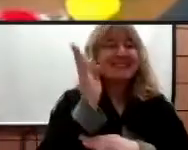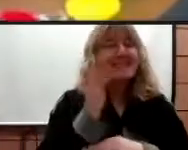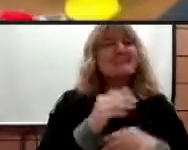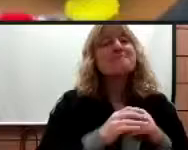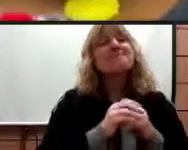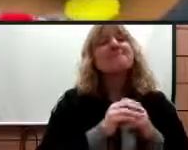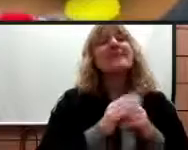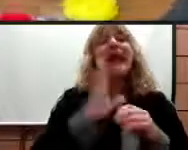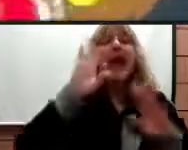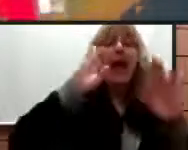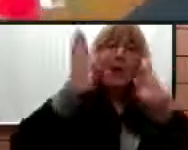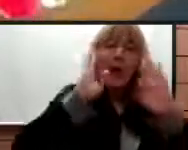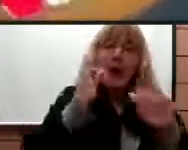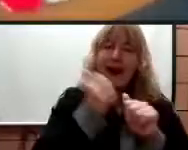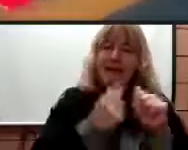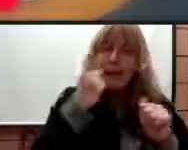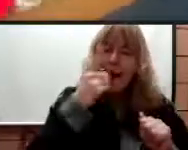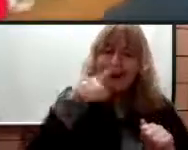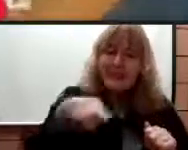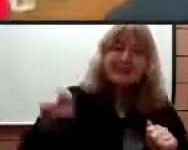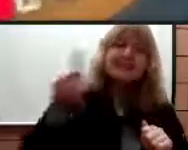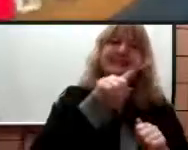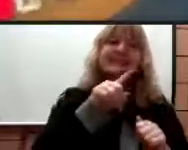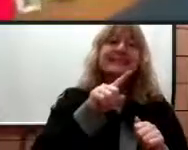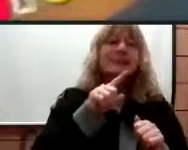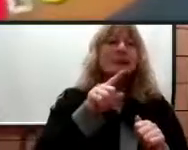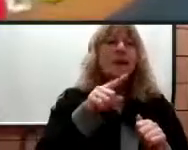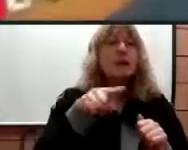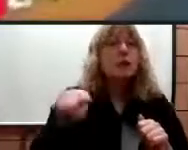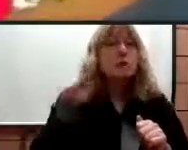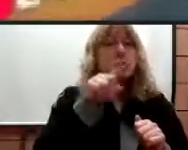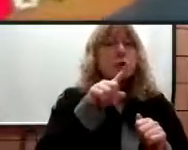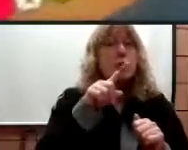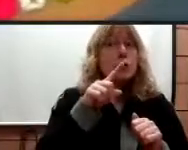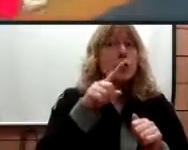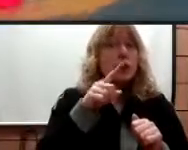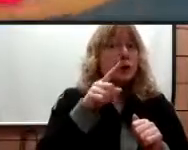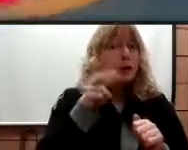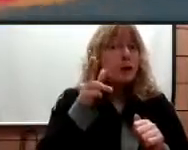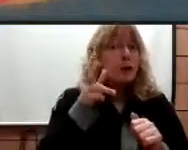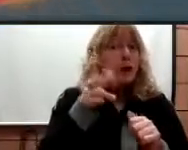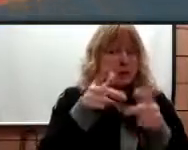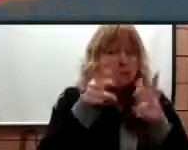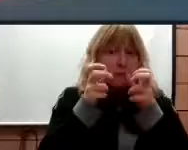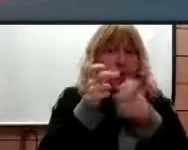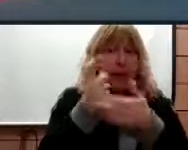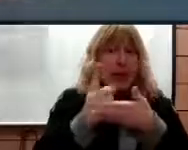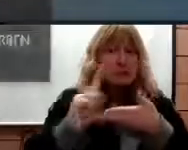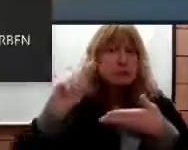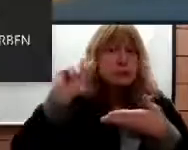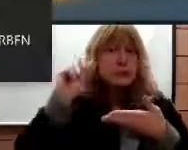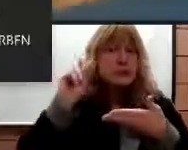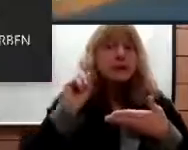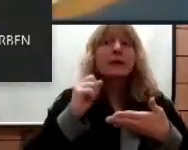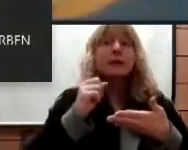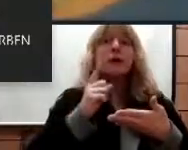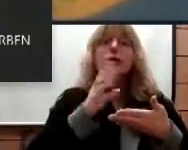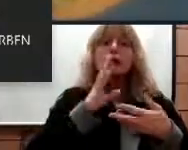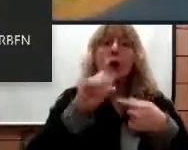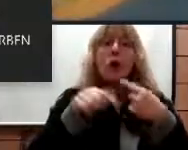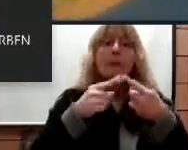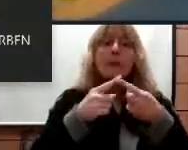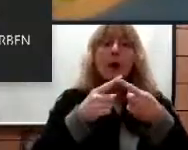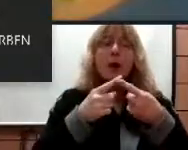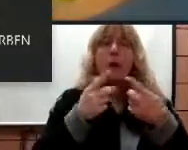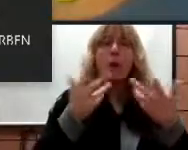hello, everybody. So if you were with us on last week, we talked a little bit about what is really happening